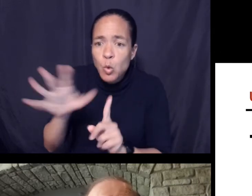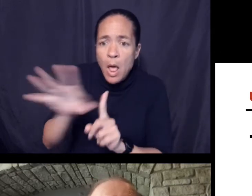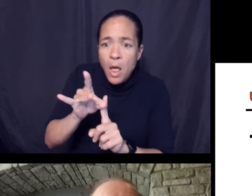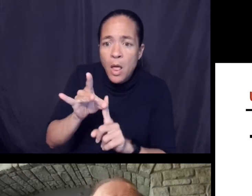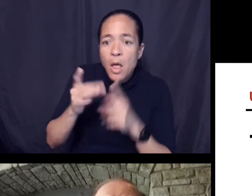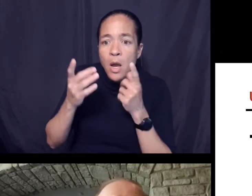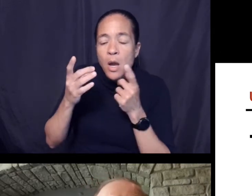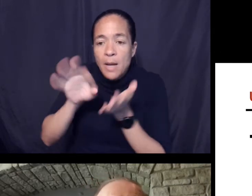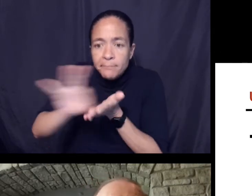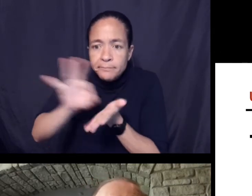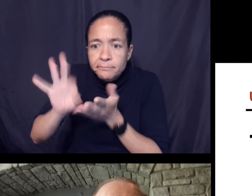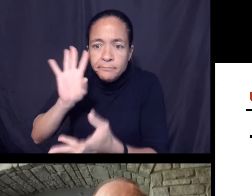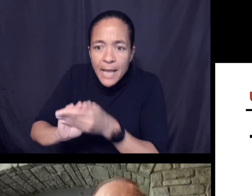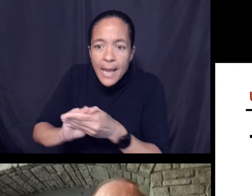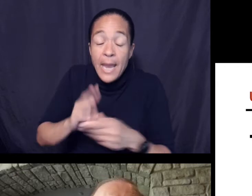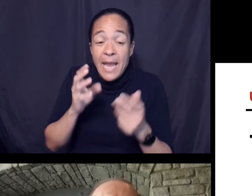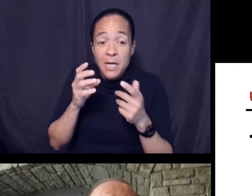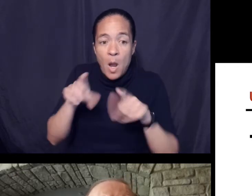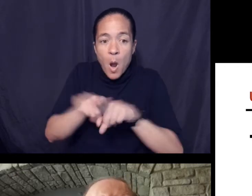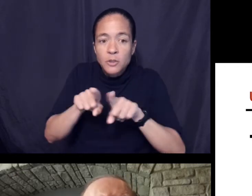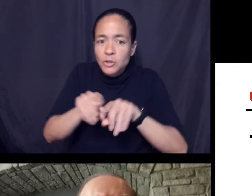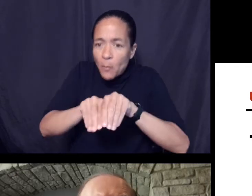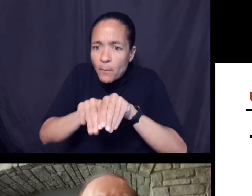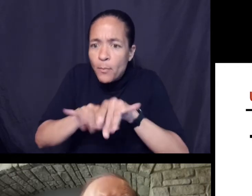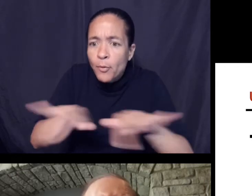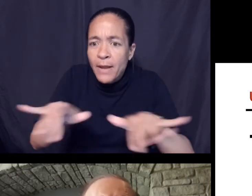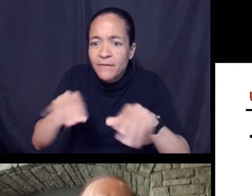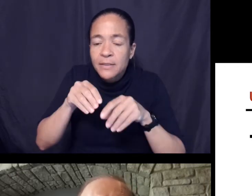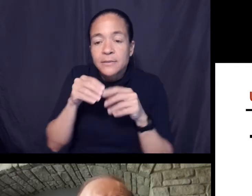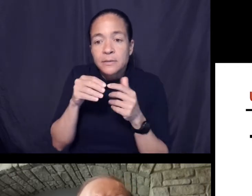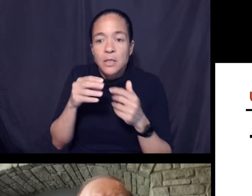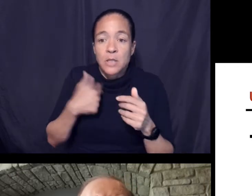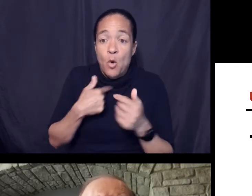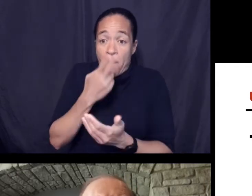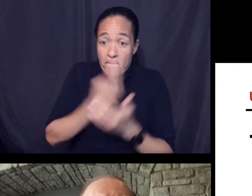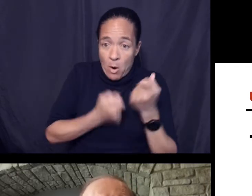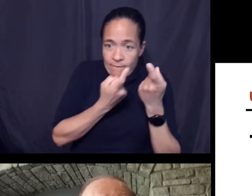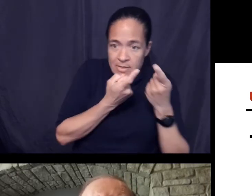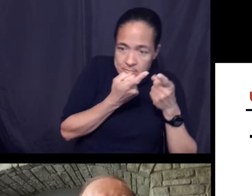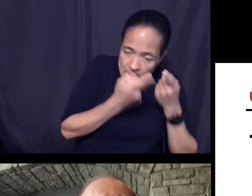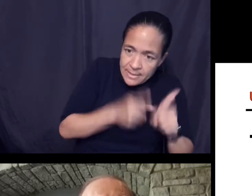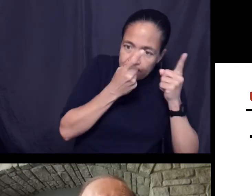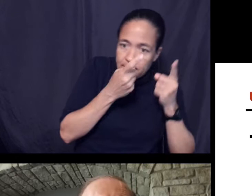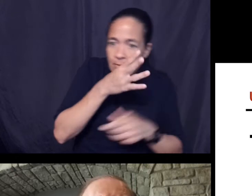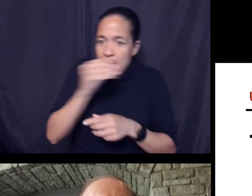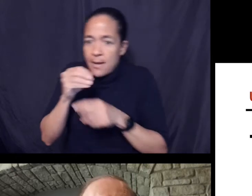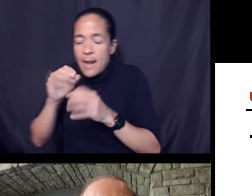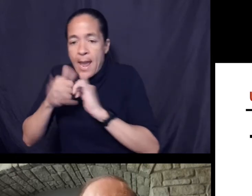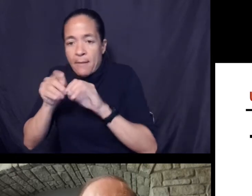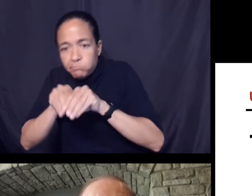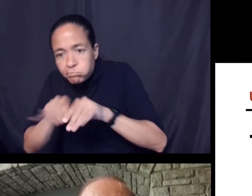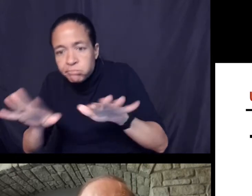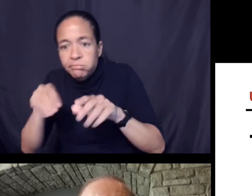but prevalence is how much exists in society. So we look at both the incidence as well as the prevalence of a disease or